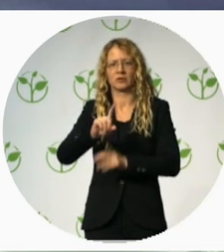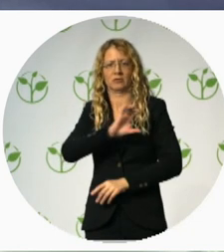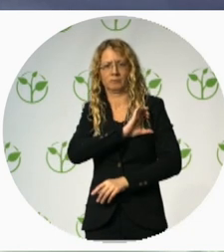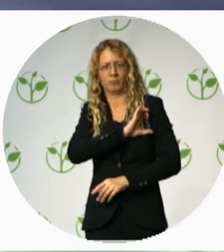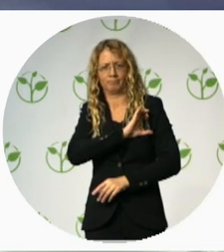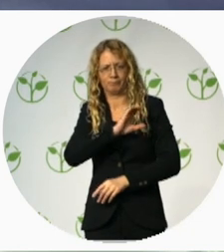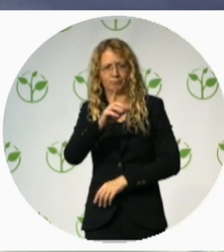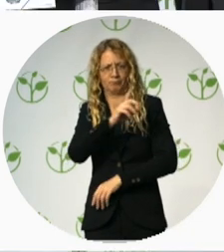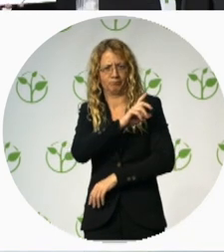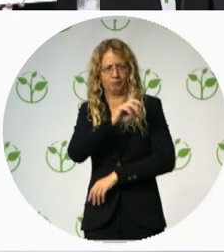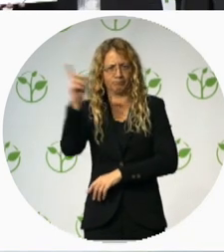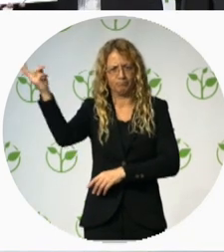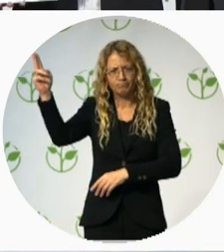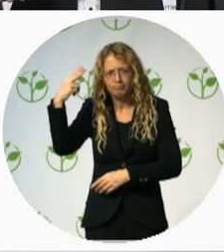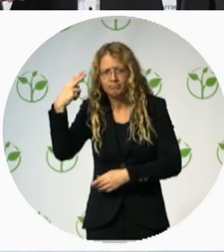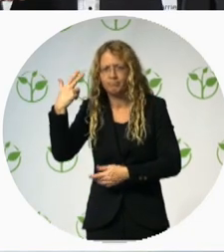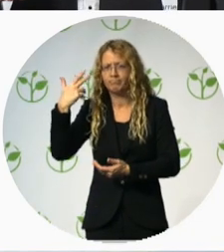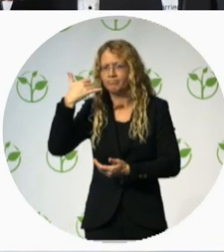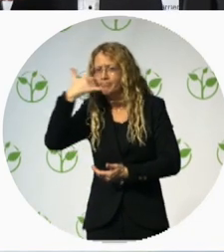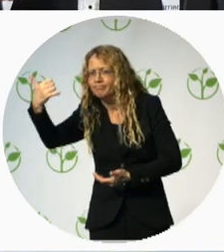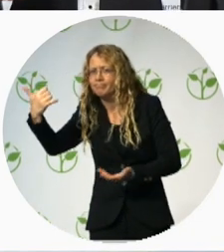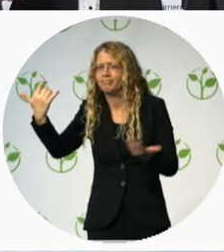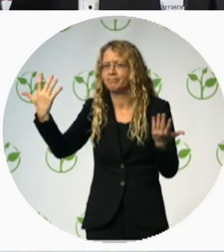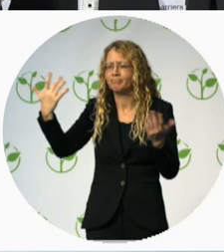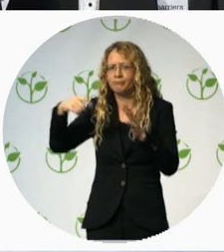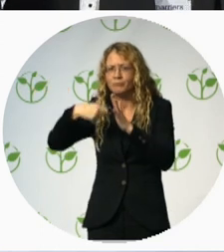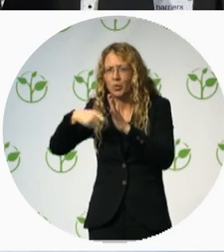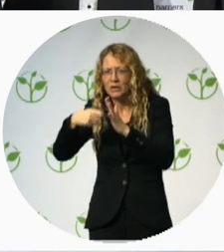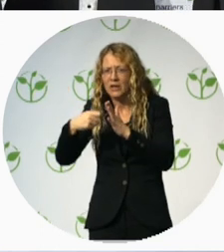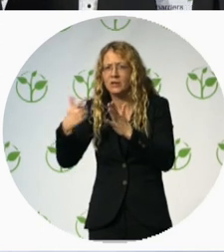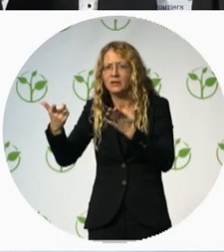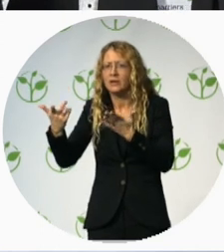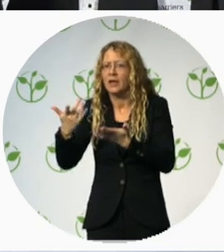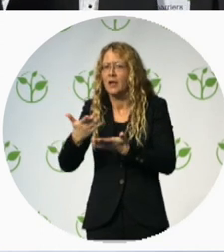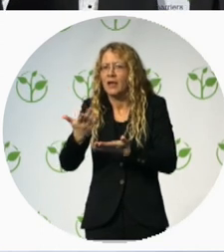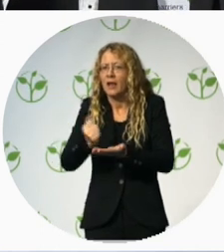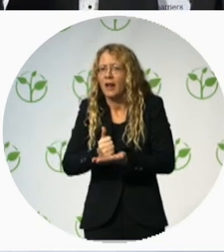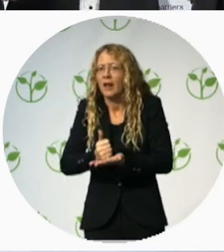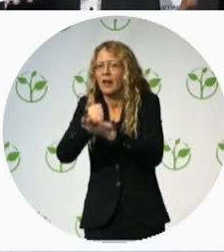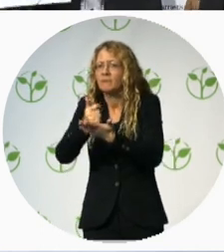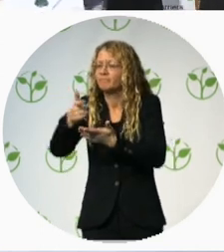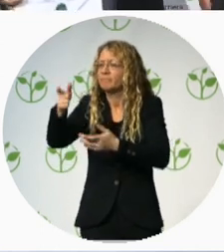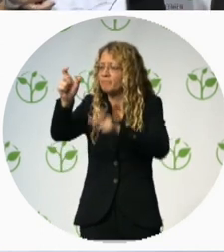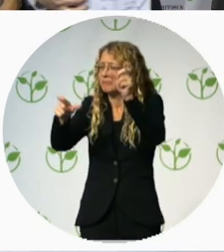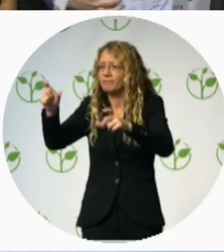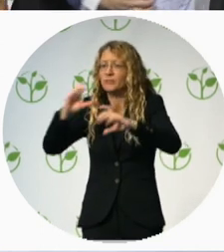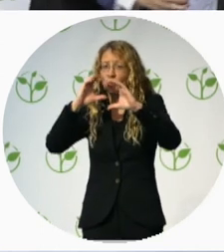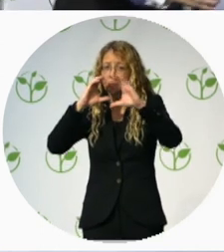be Heard improves the access to justice for persons with communication disabilities.